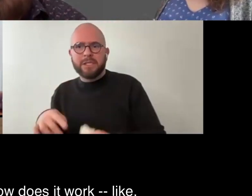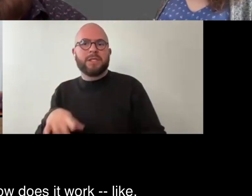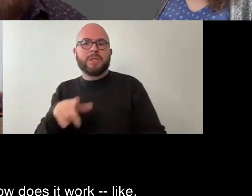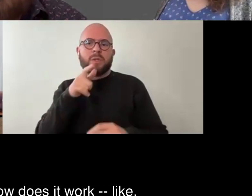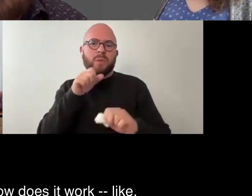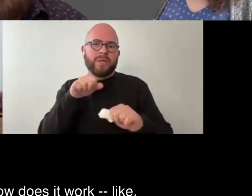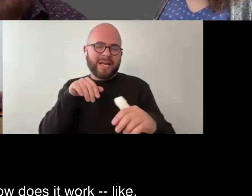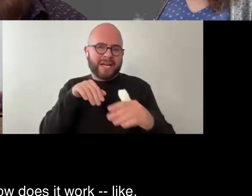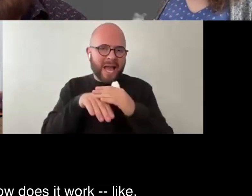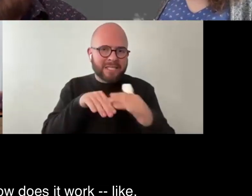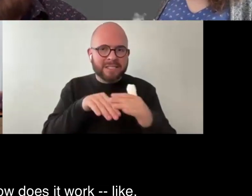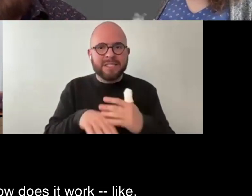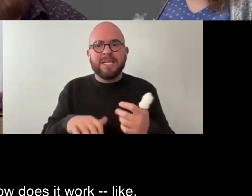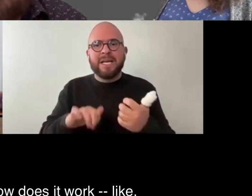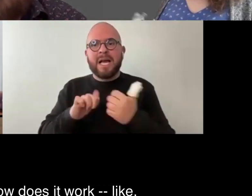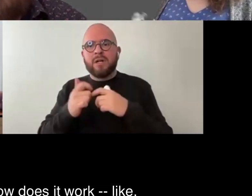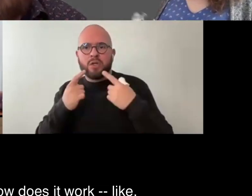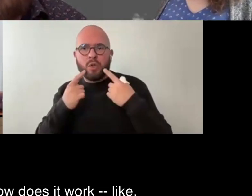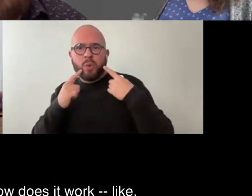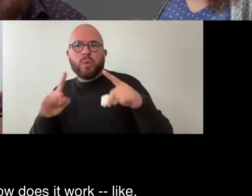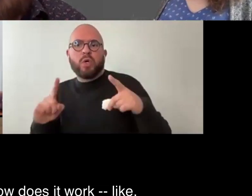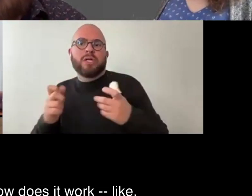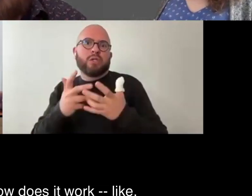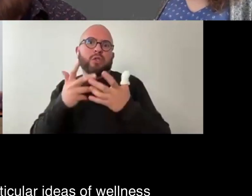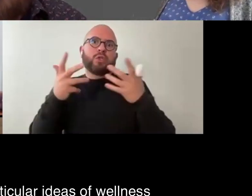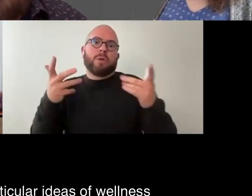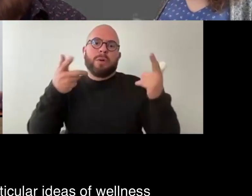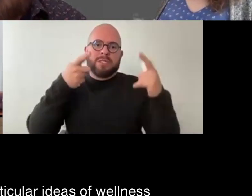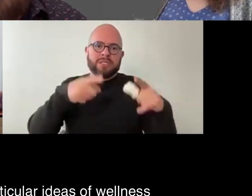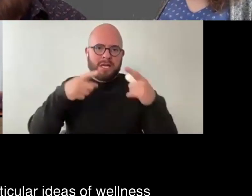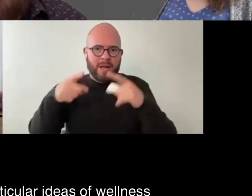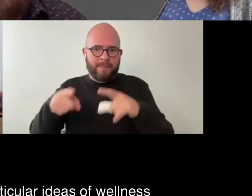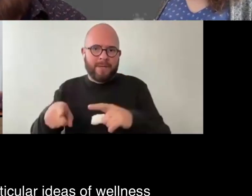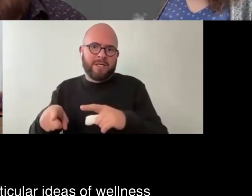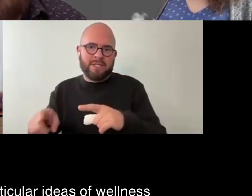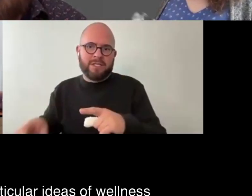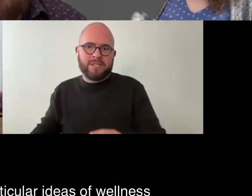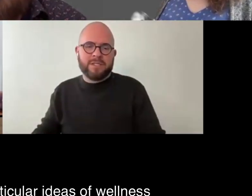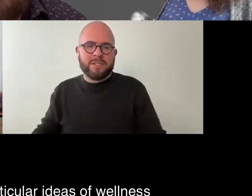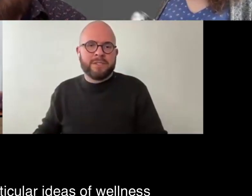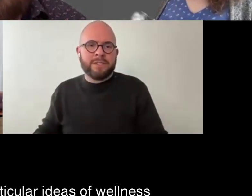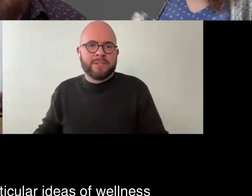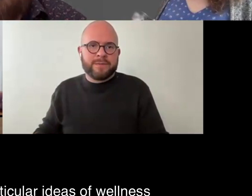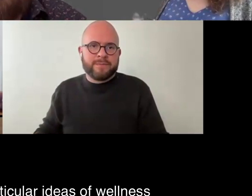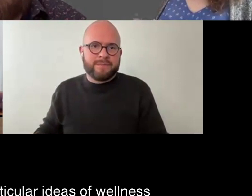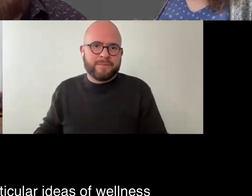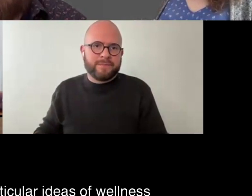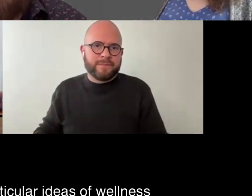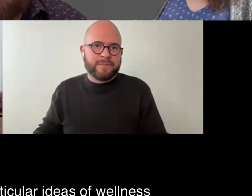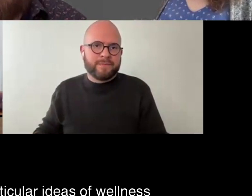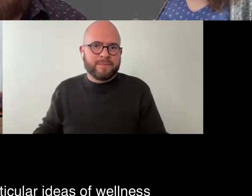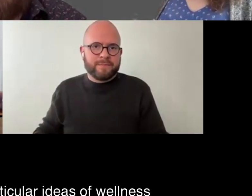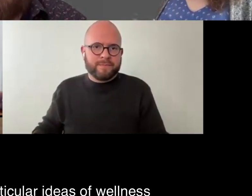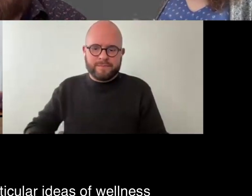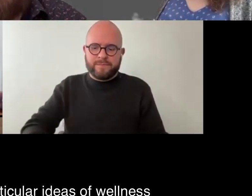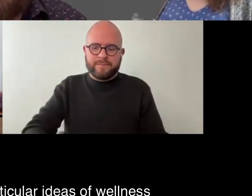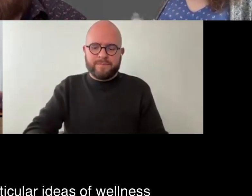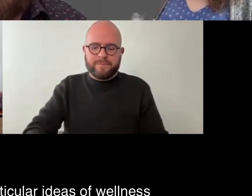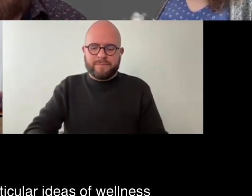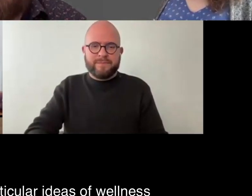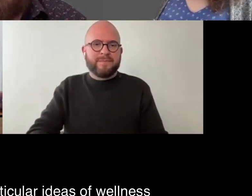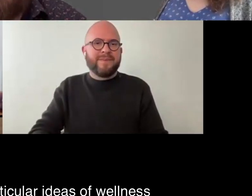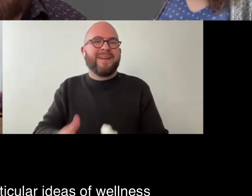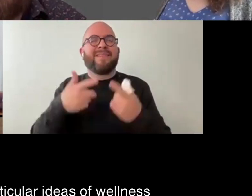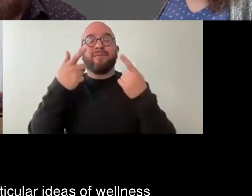it work? Like there's so much going on here that can make this kind of these particular ideas of wellness